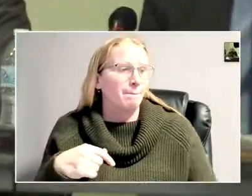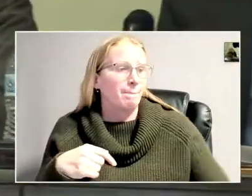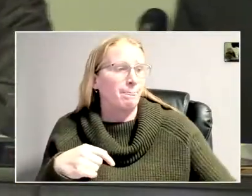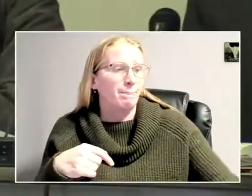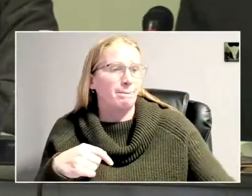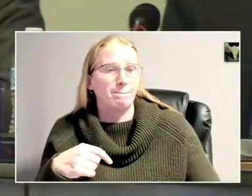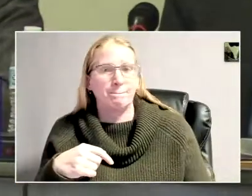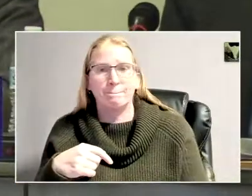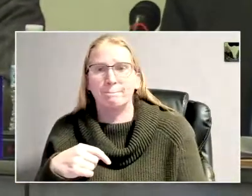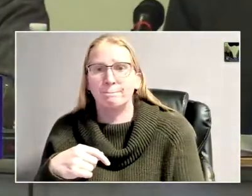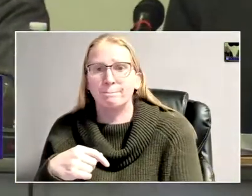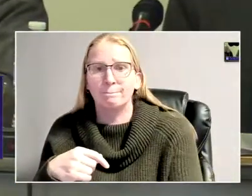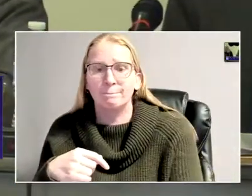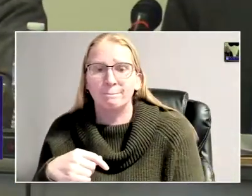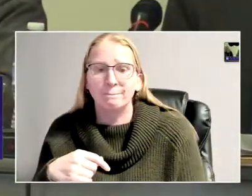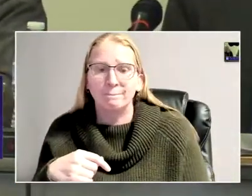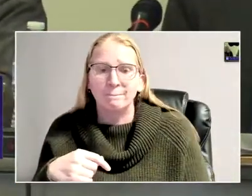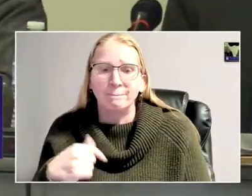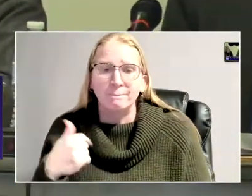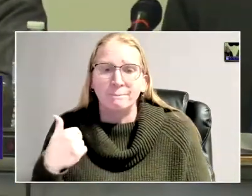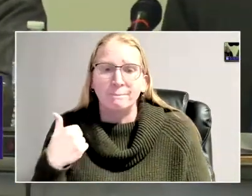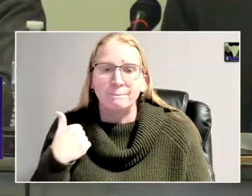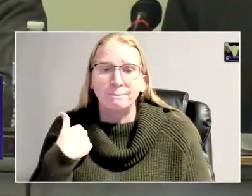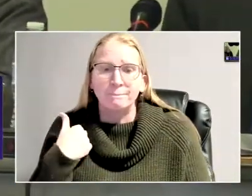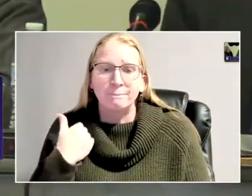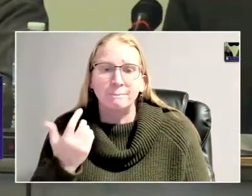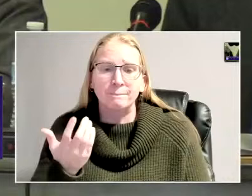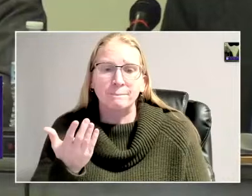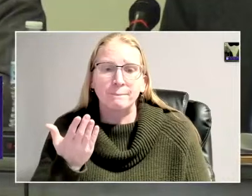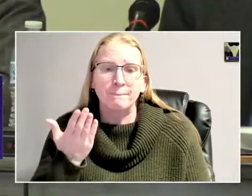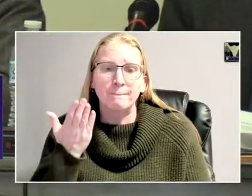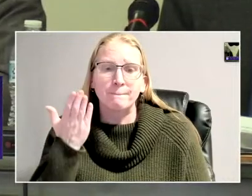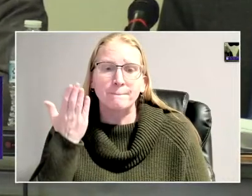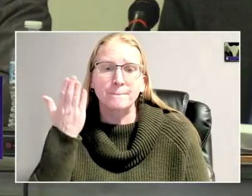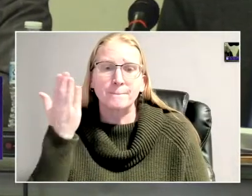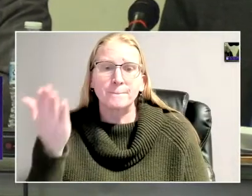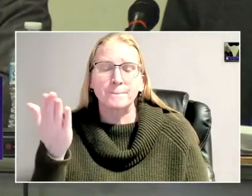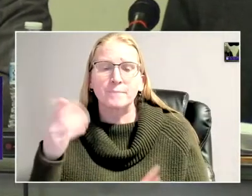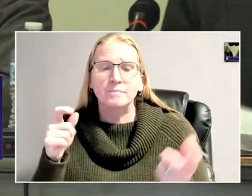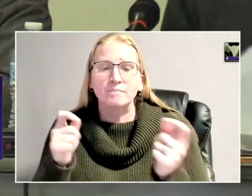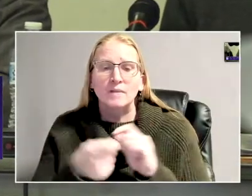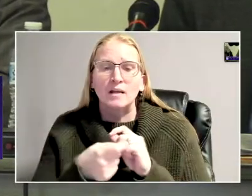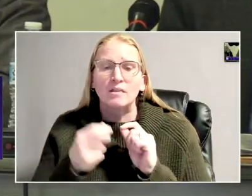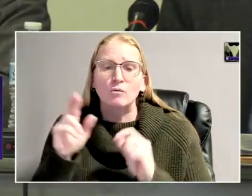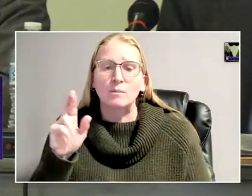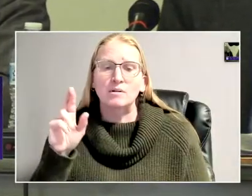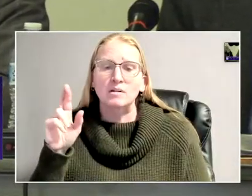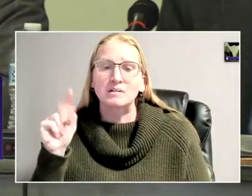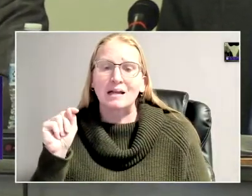membership of the representative town meeting Human Services committee to 11 members